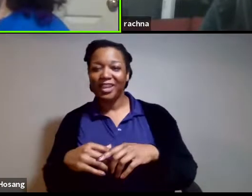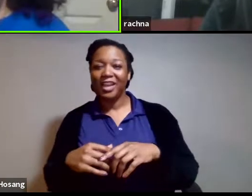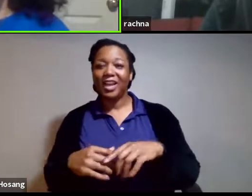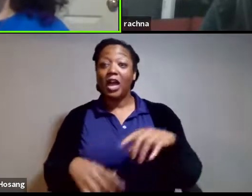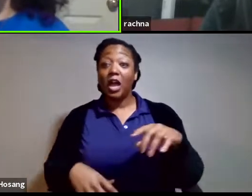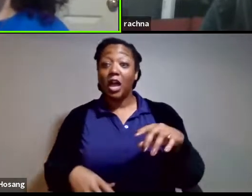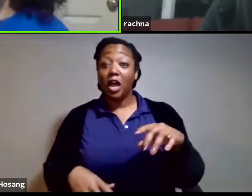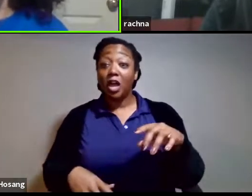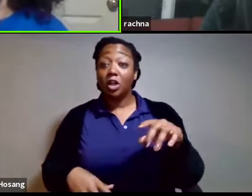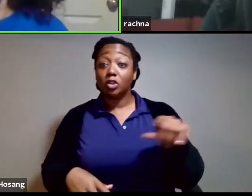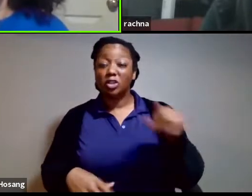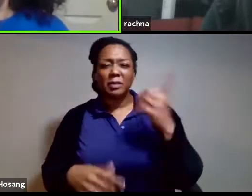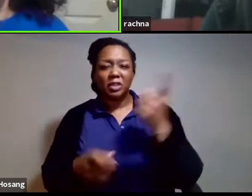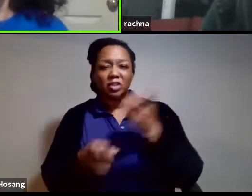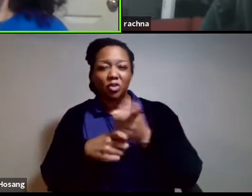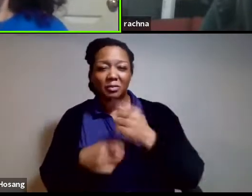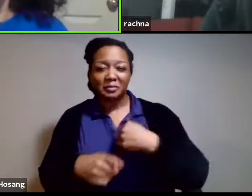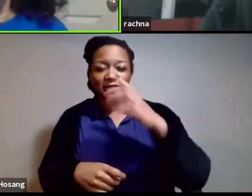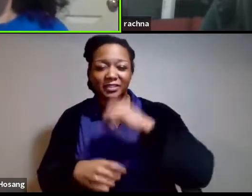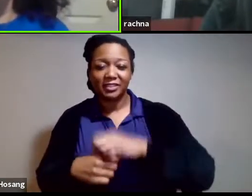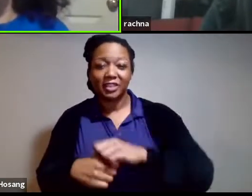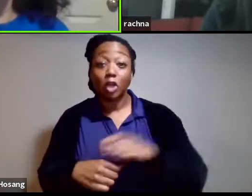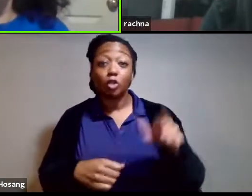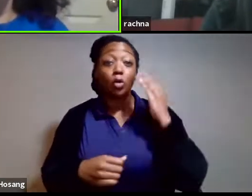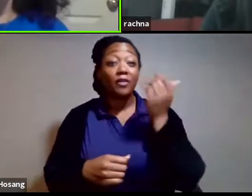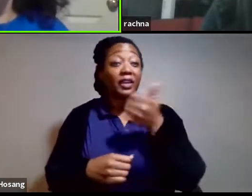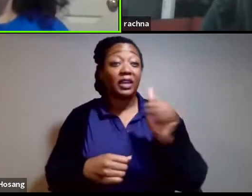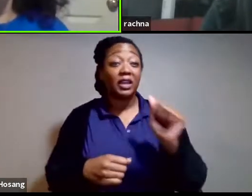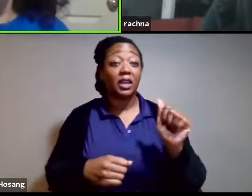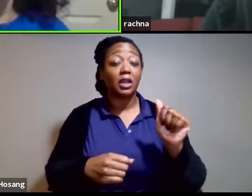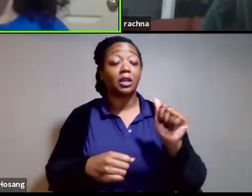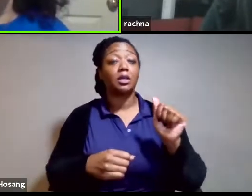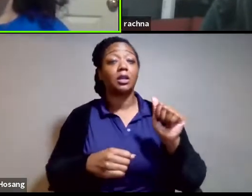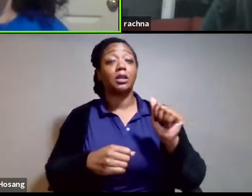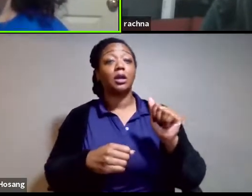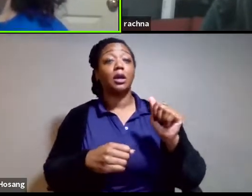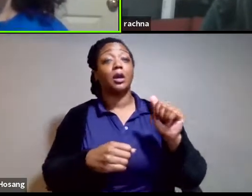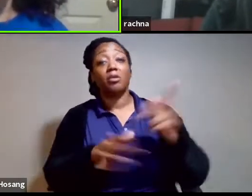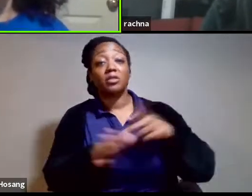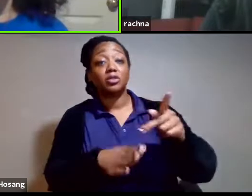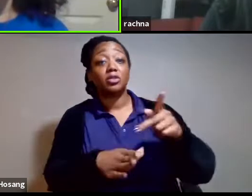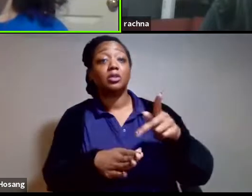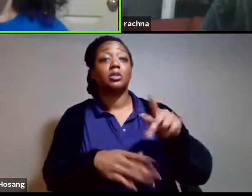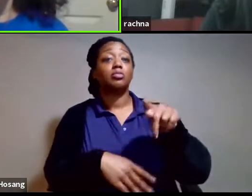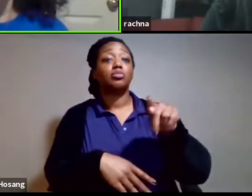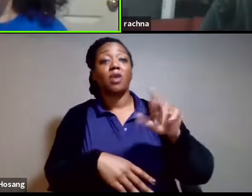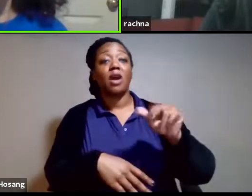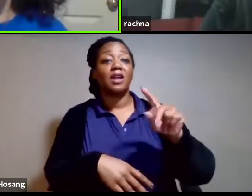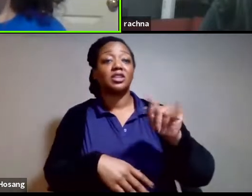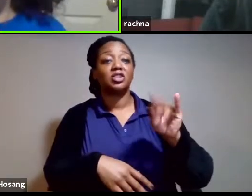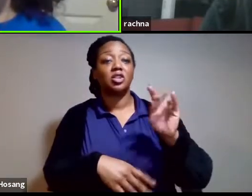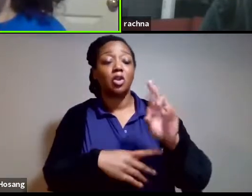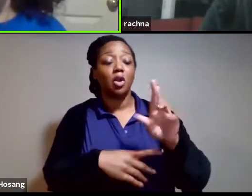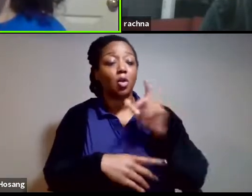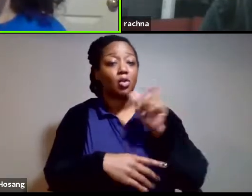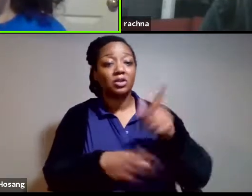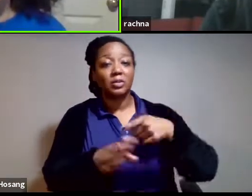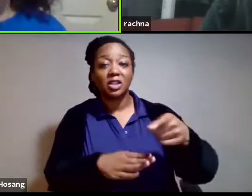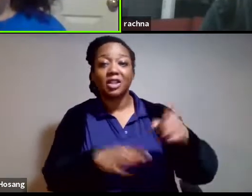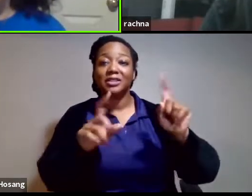Do you know of any practitioners who specialize in testing kids with complex